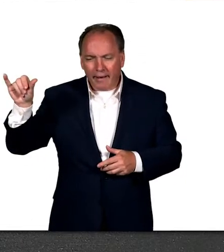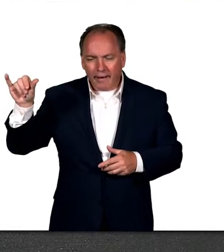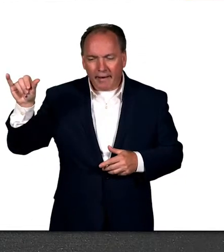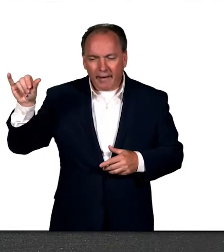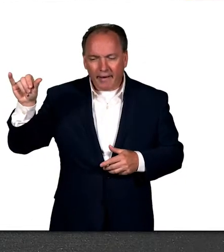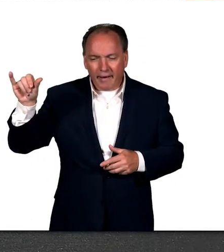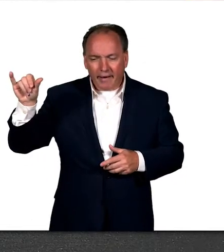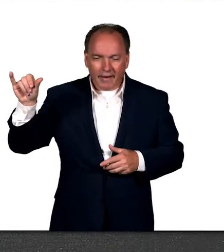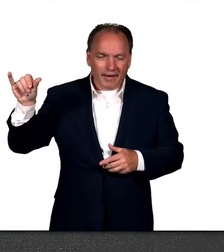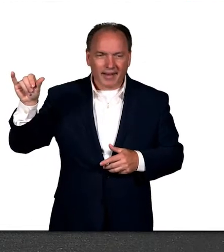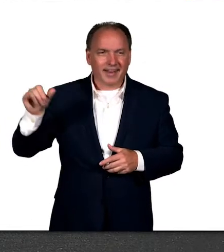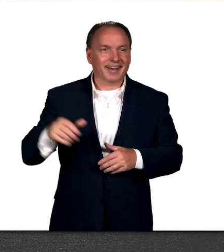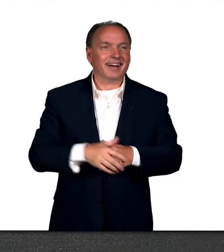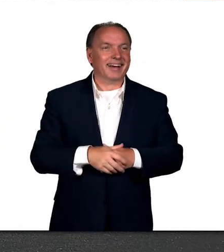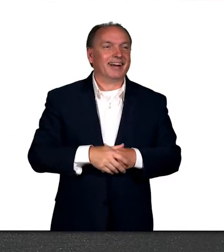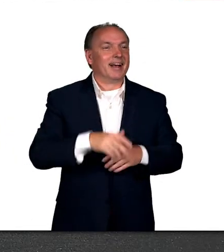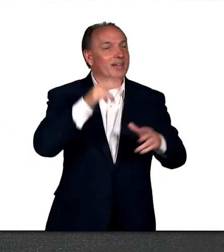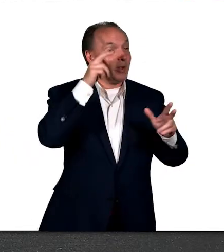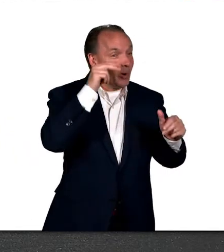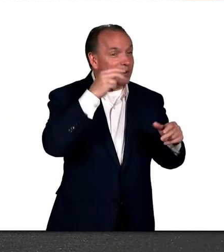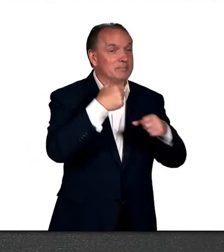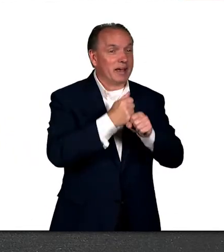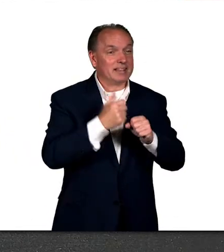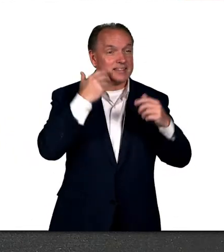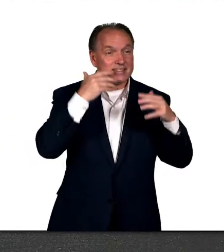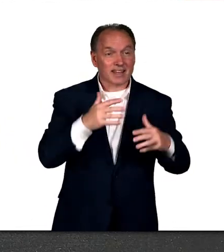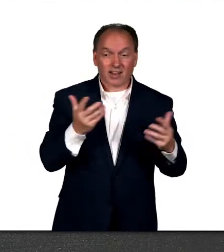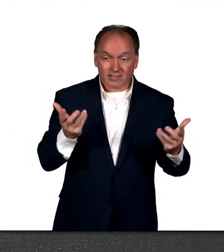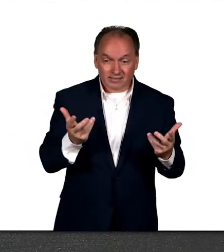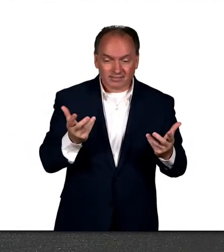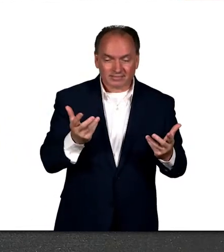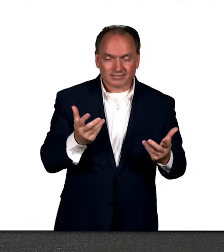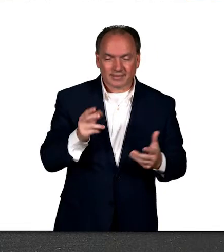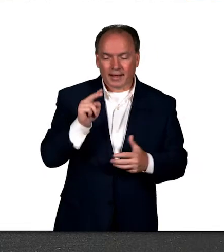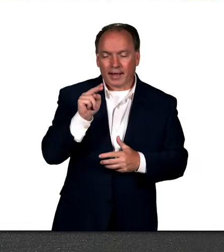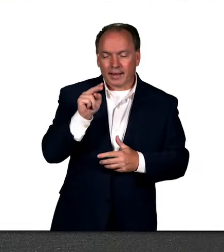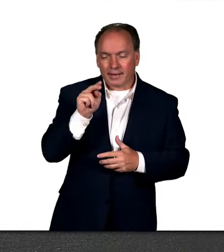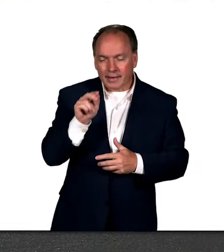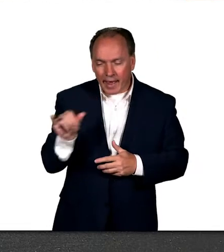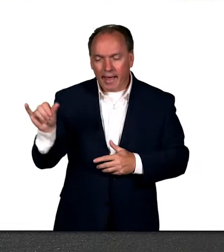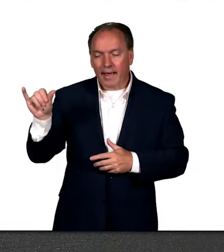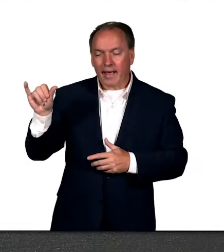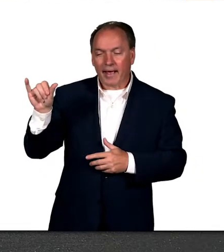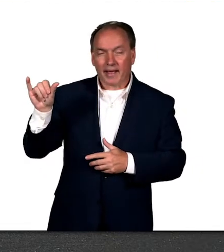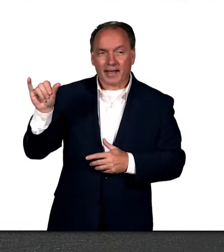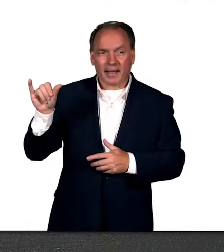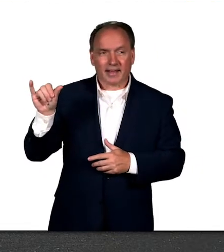Neigh. Nay. The horse, it makes a sound like this.